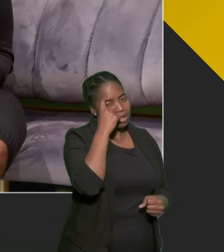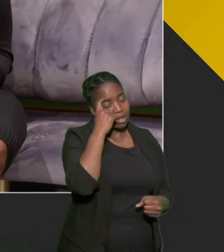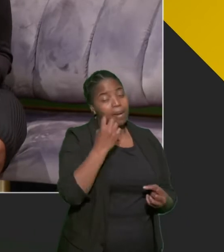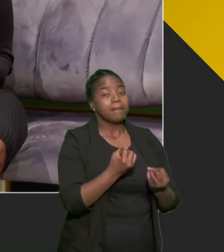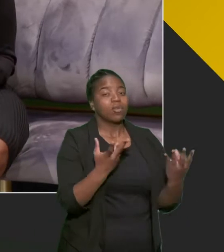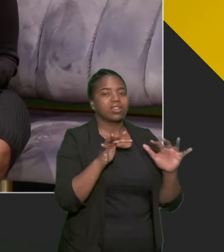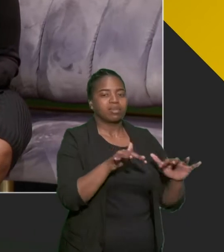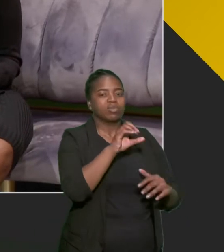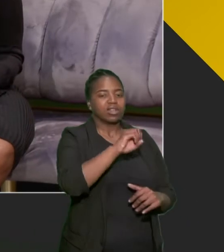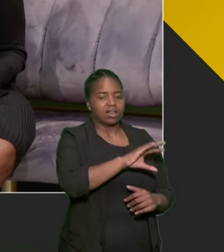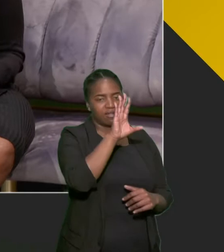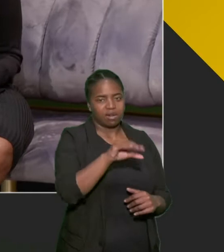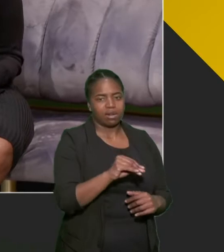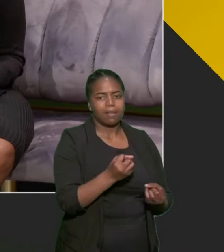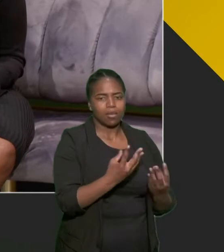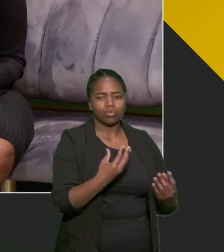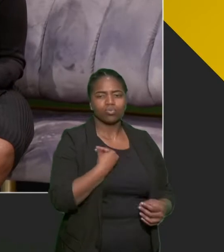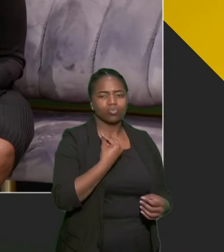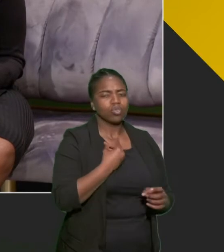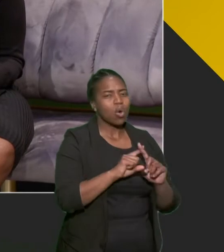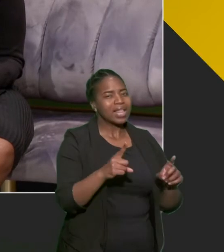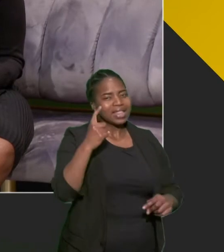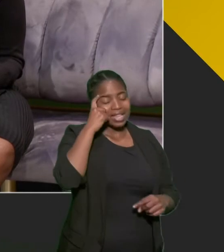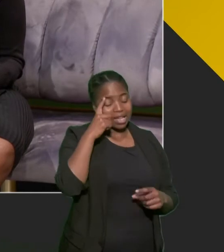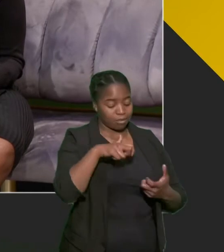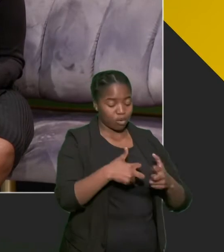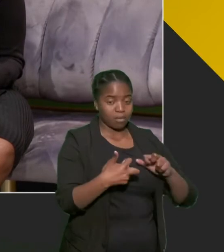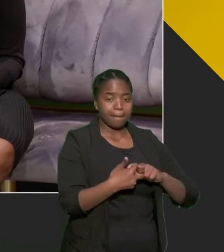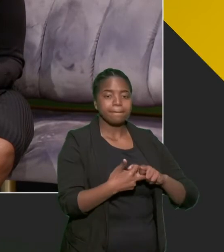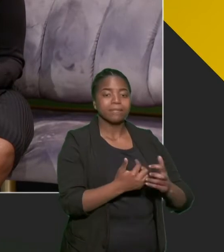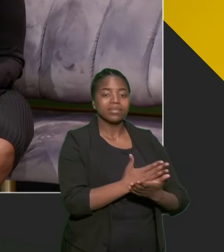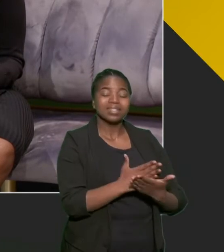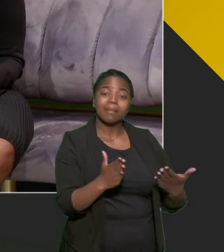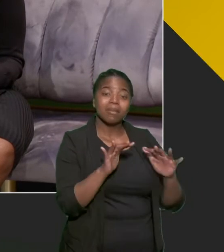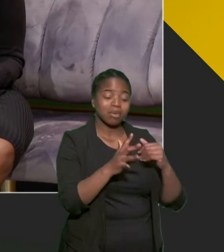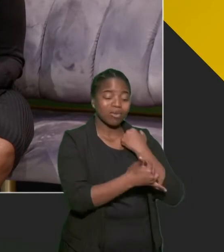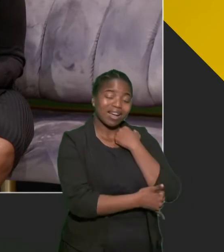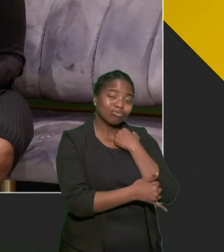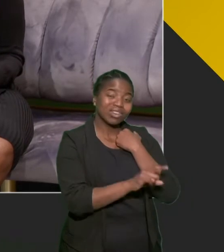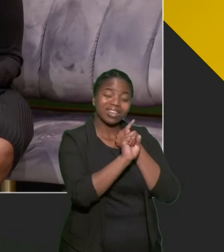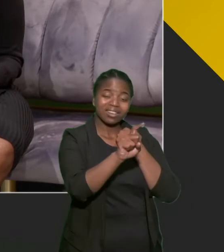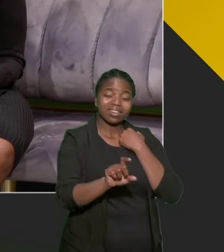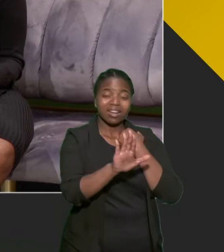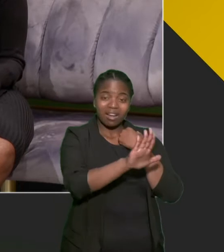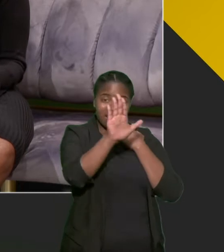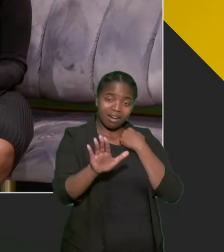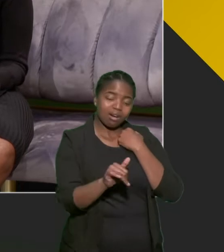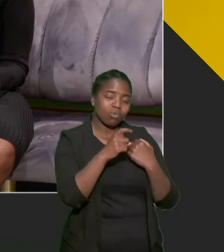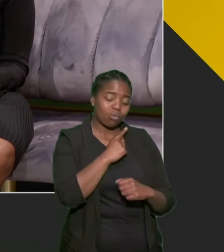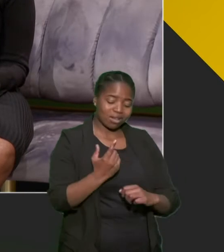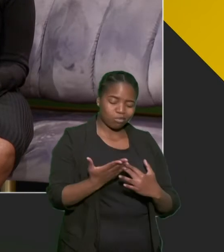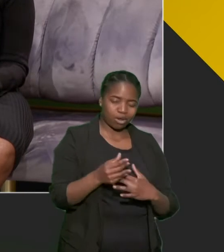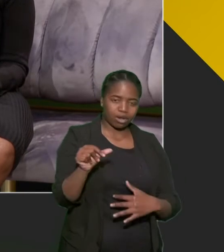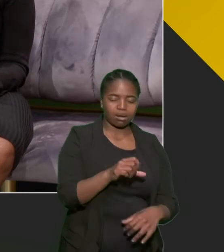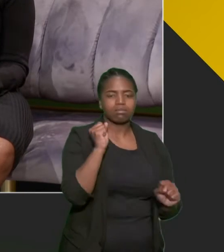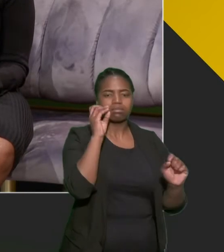abaningi abase South Africa, especially abantu abasha, do not realize inkinga abantu abahlangabezana nazo in other countries, which is why after the outbreaks of